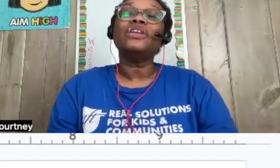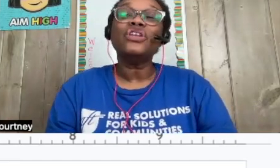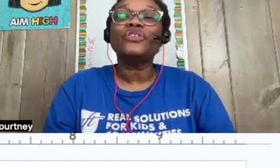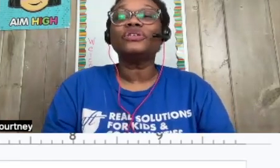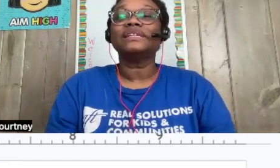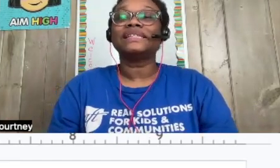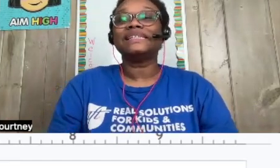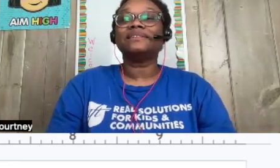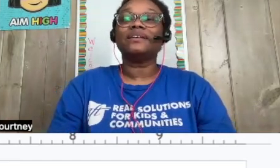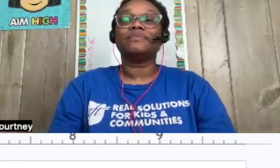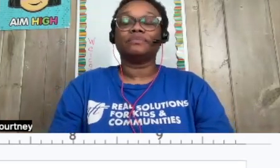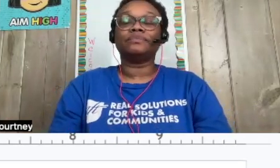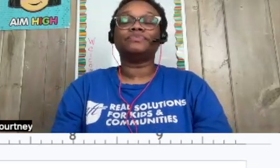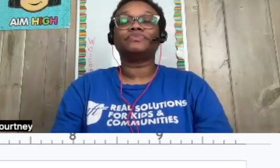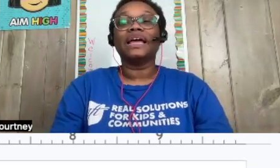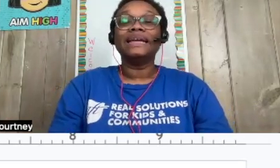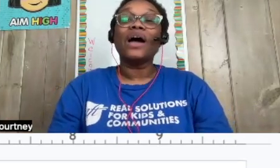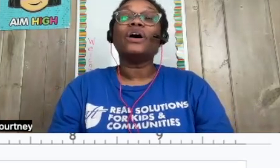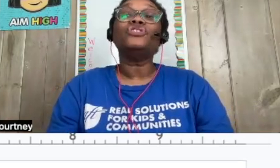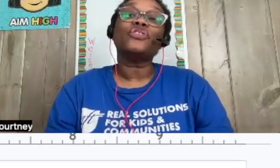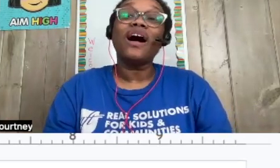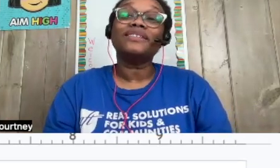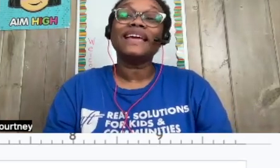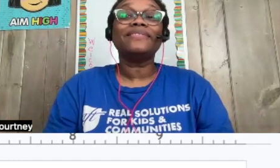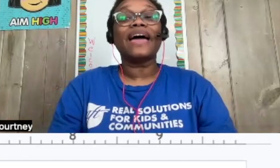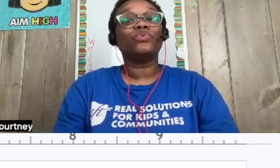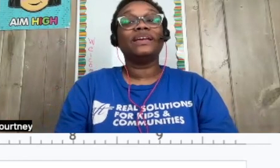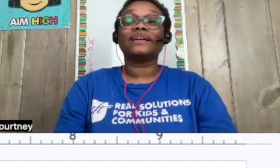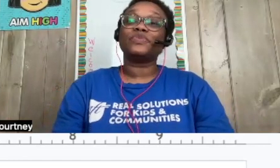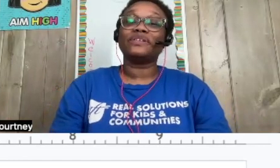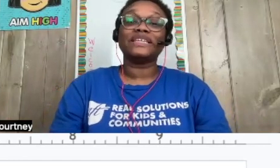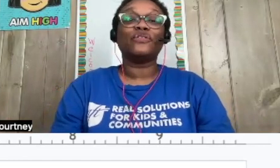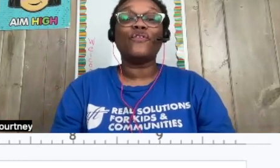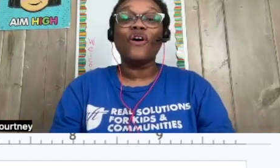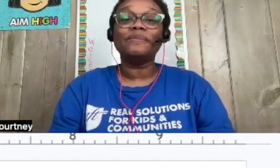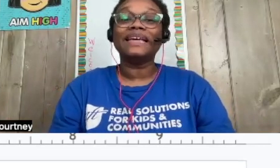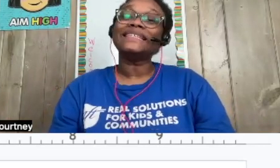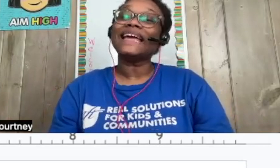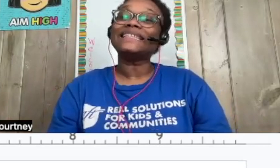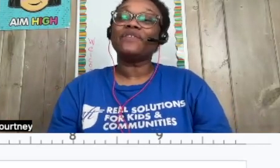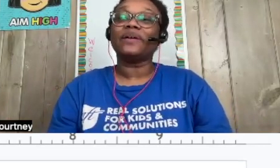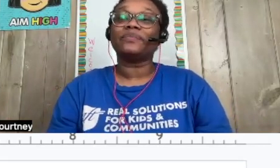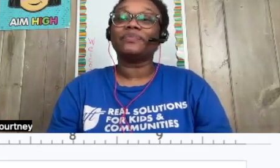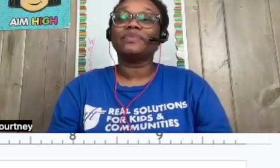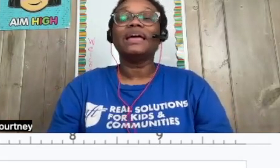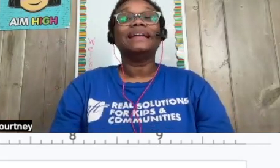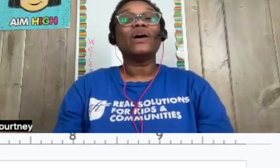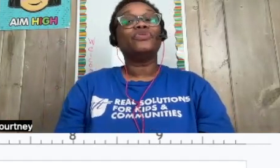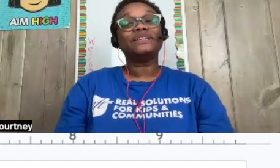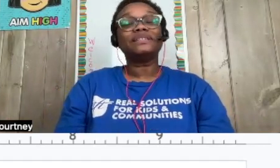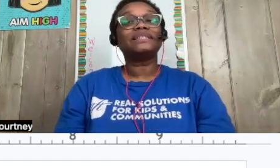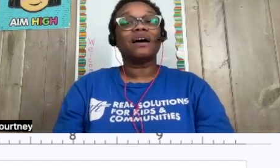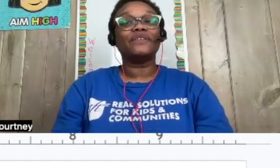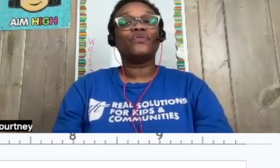Now, another season, now another holiday that we experience in the fall is Thanksgiving.